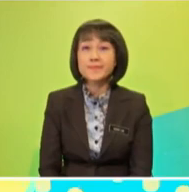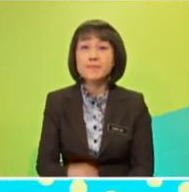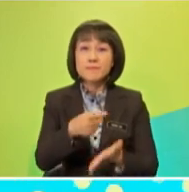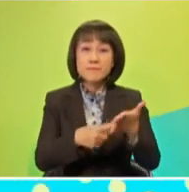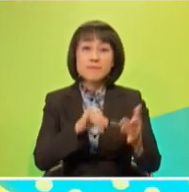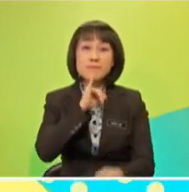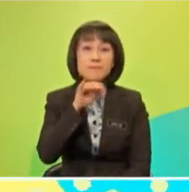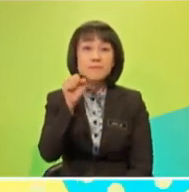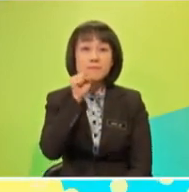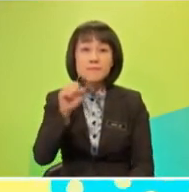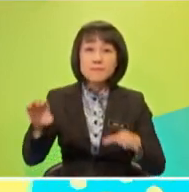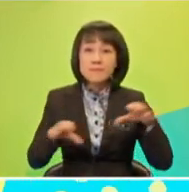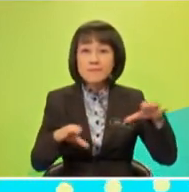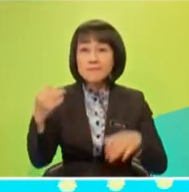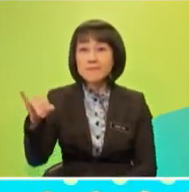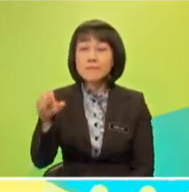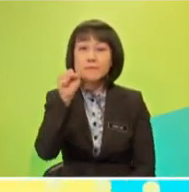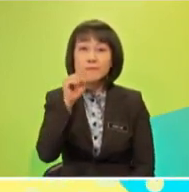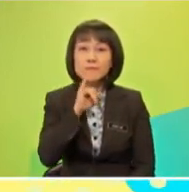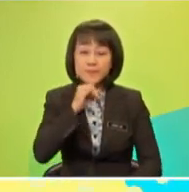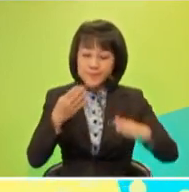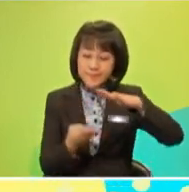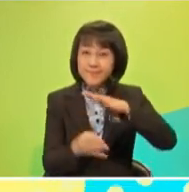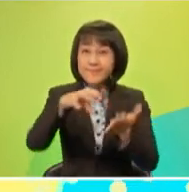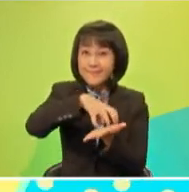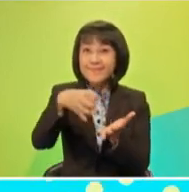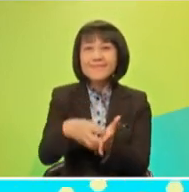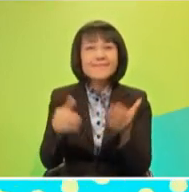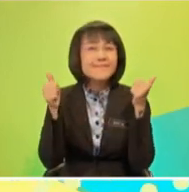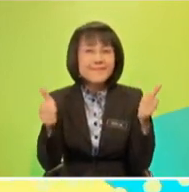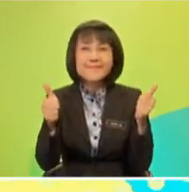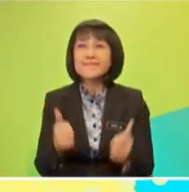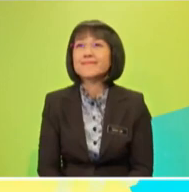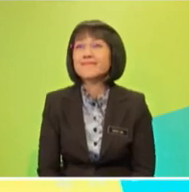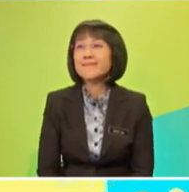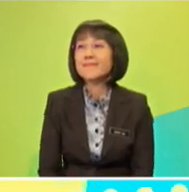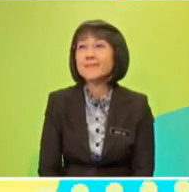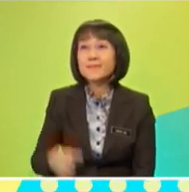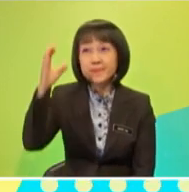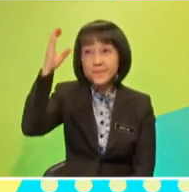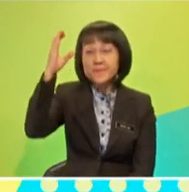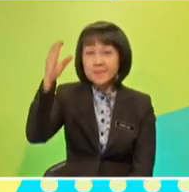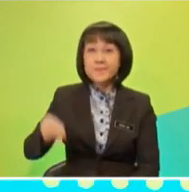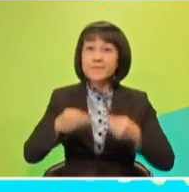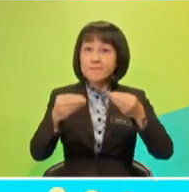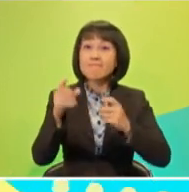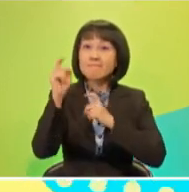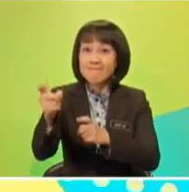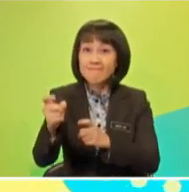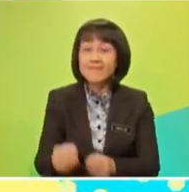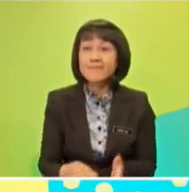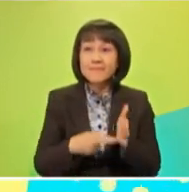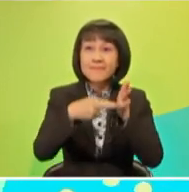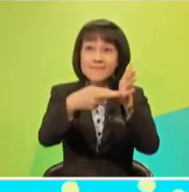doing? She's baking a cake. Very good. So, Chris. Yes. Don't you want to give her a reward? Both Haris